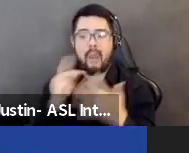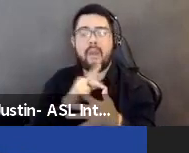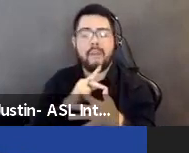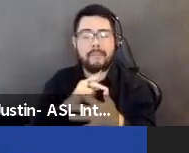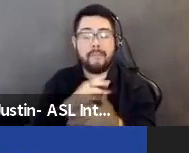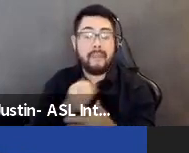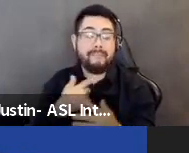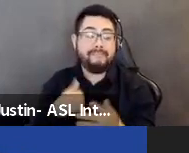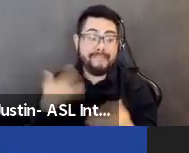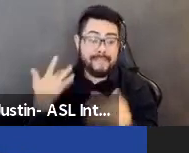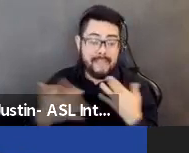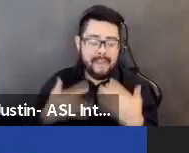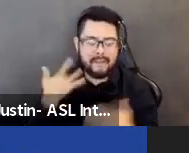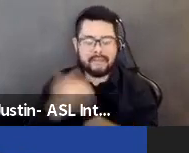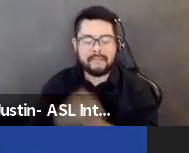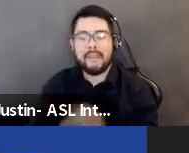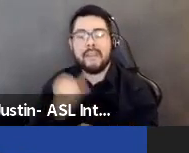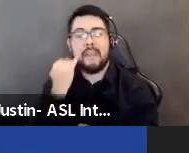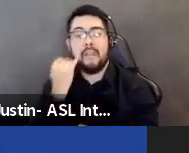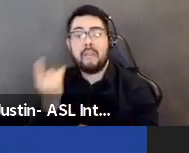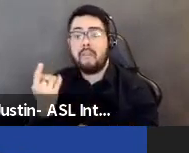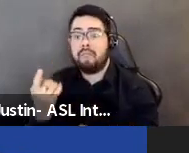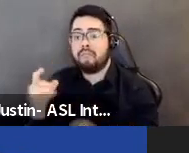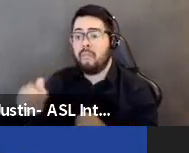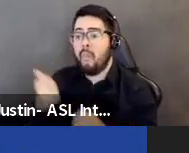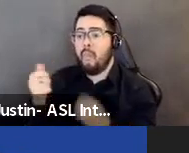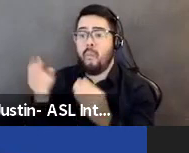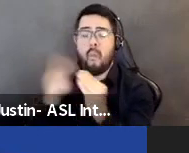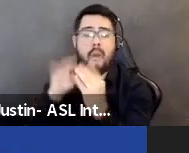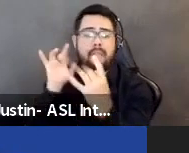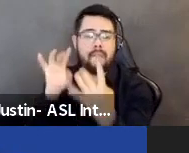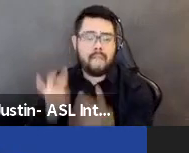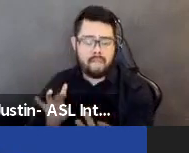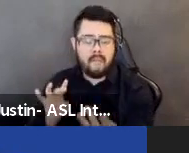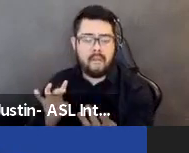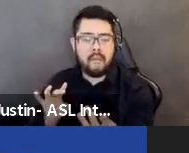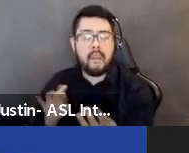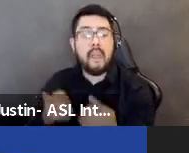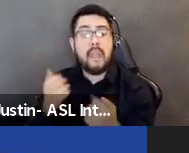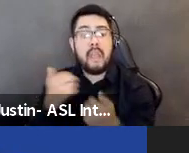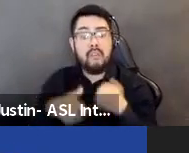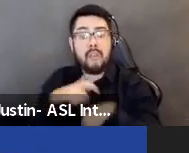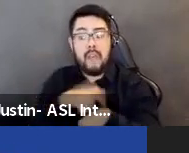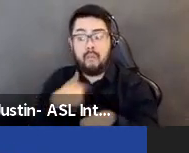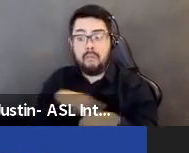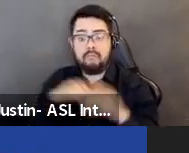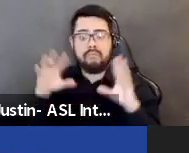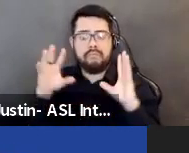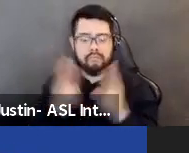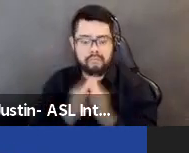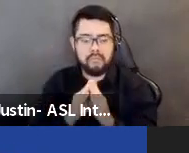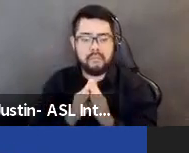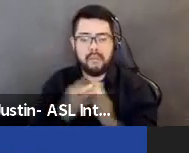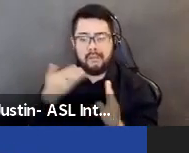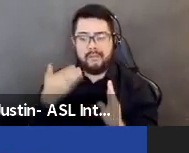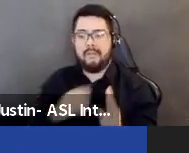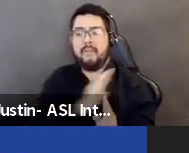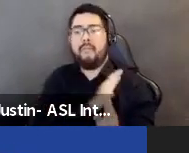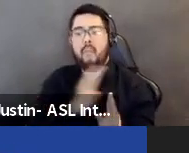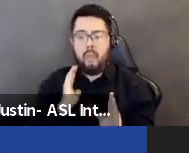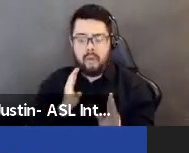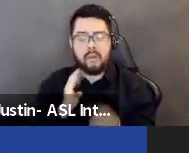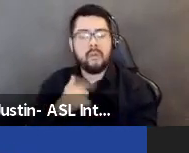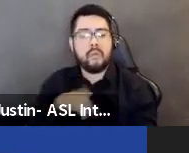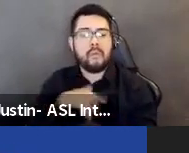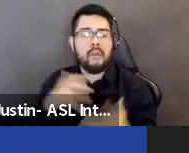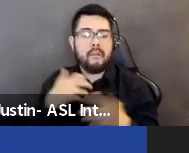excited about it um if anyone has any additional feedback we want to make sure that every time we come back in front of you as a board we want to make sure